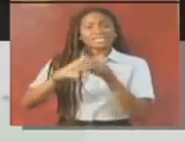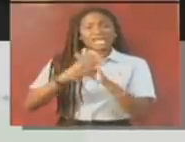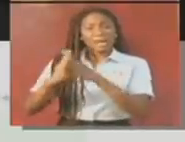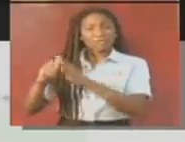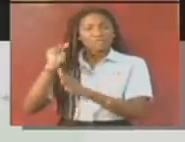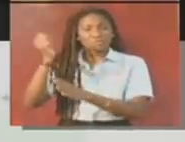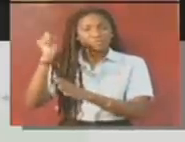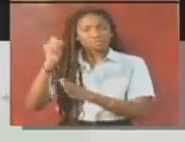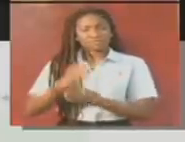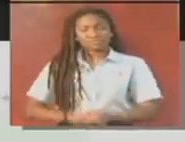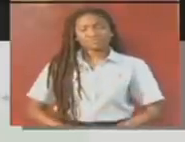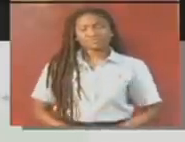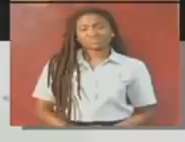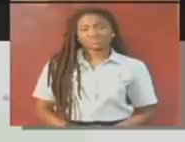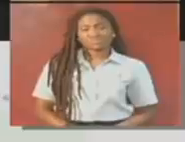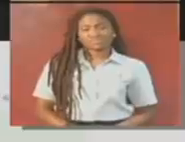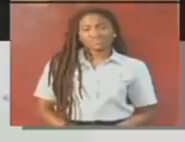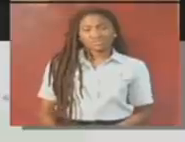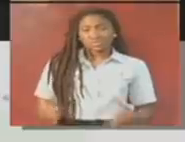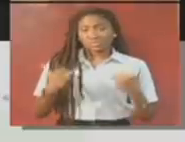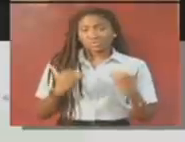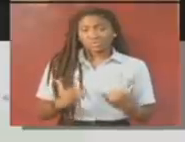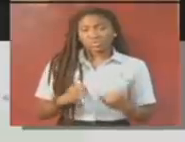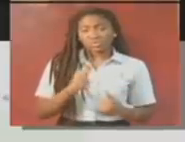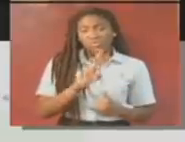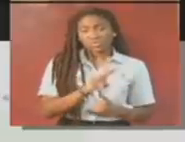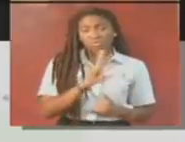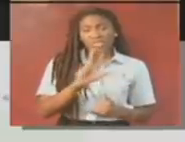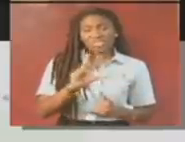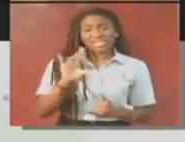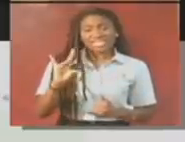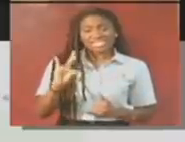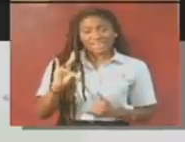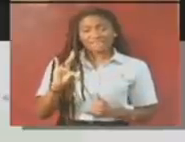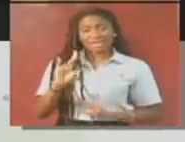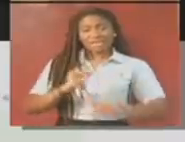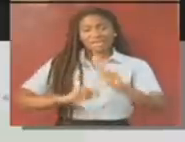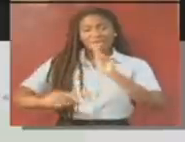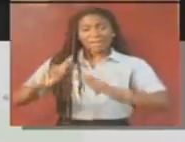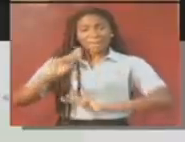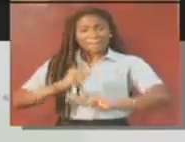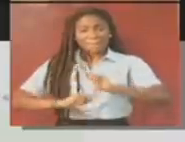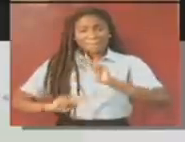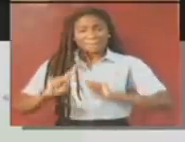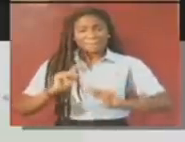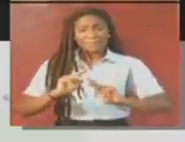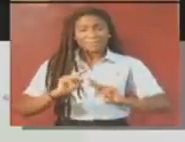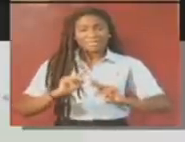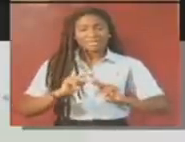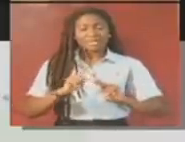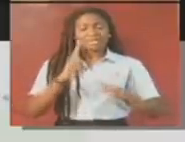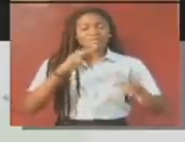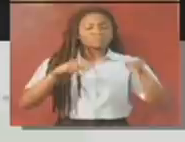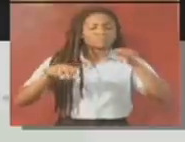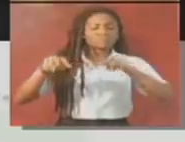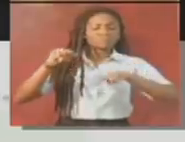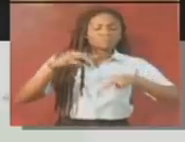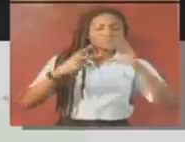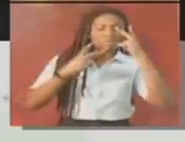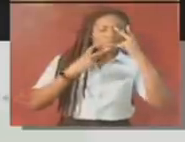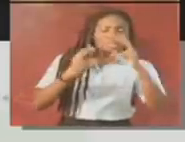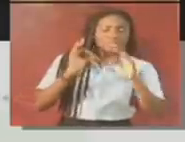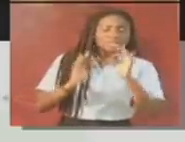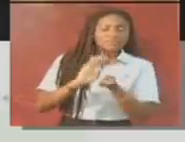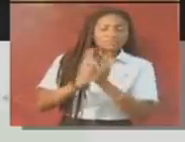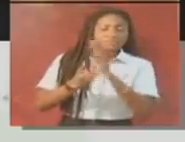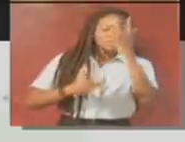King George. There are currently 237 individuals on state-supervised quarantine, and